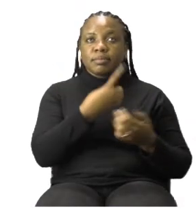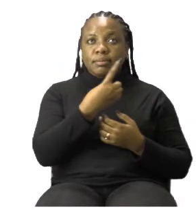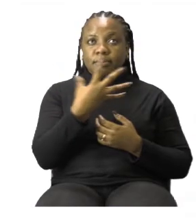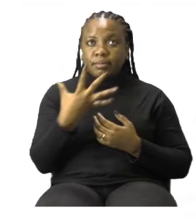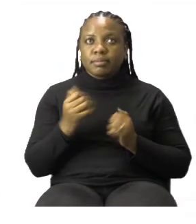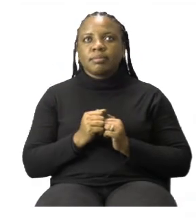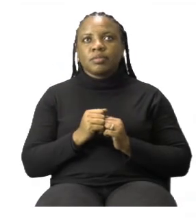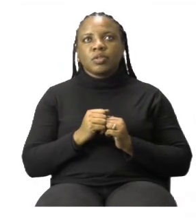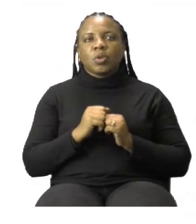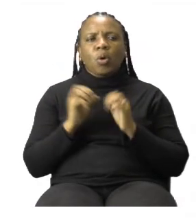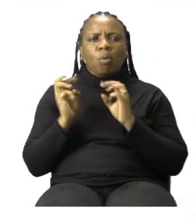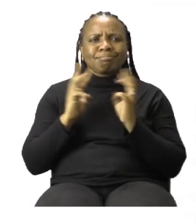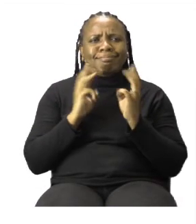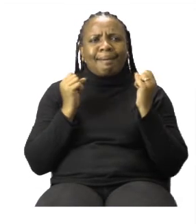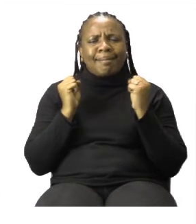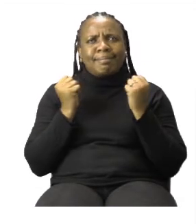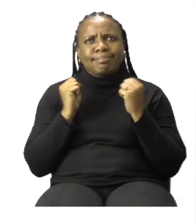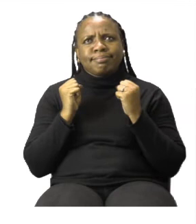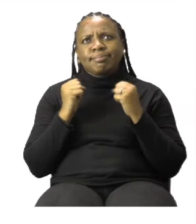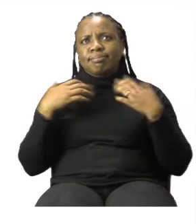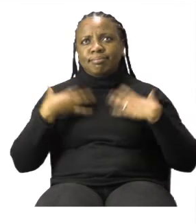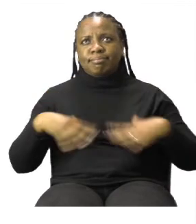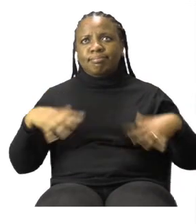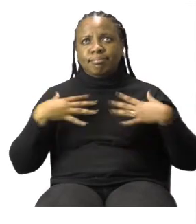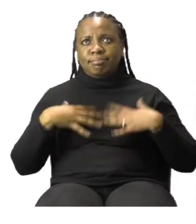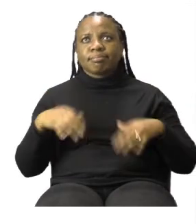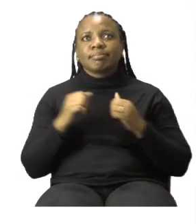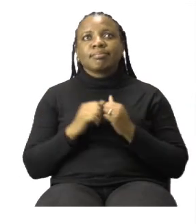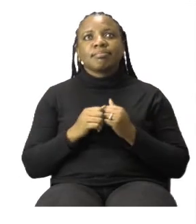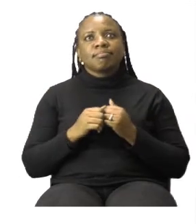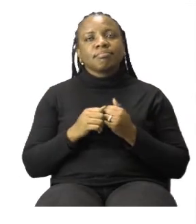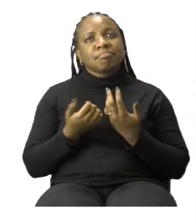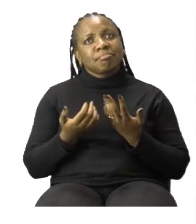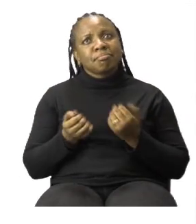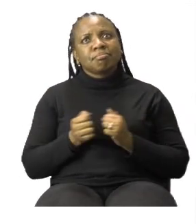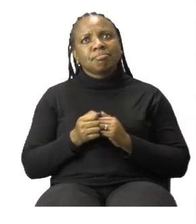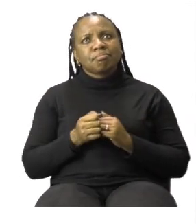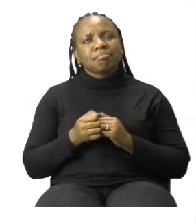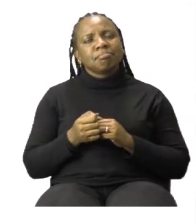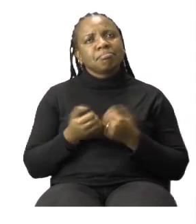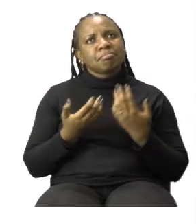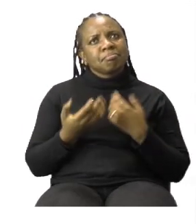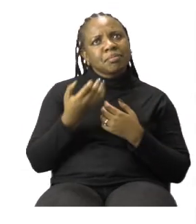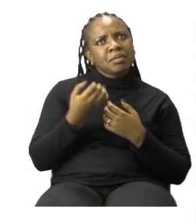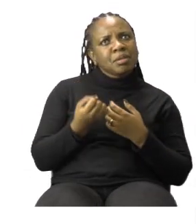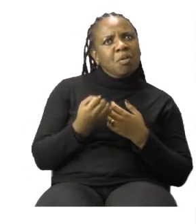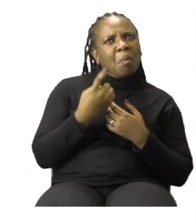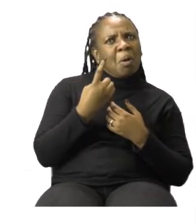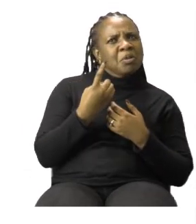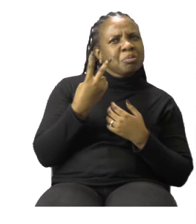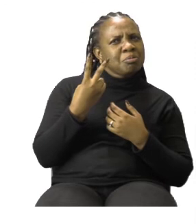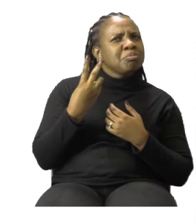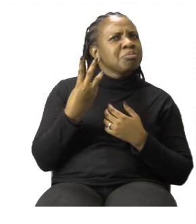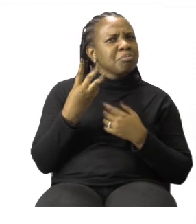doing winter clothes. Now, everybody has at least one thing that we can see here.